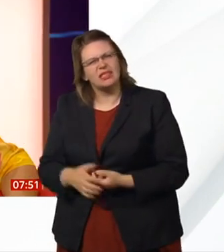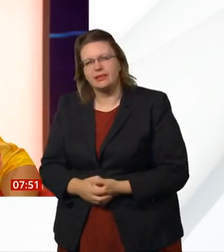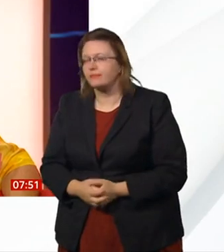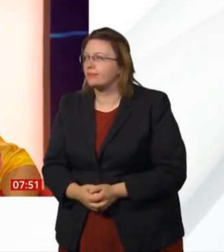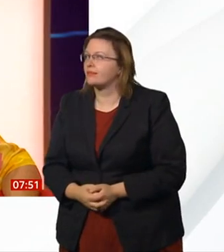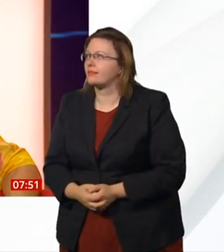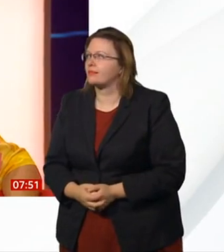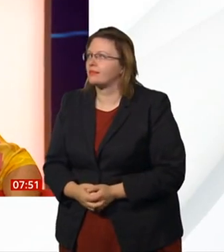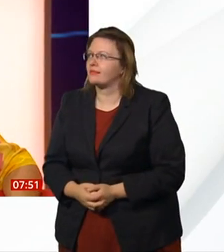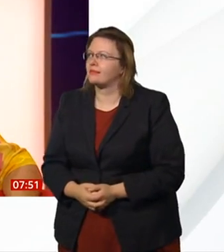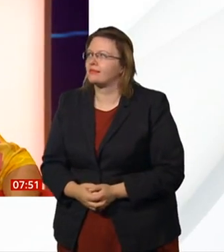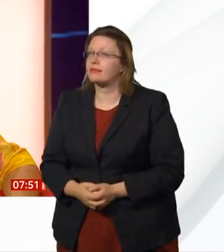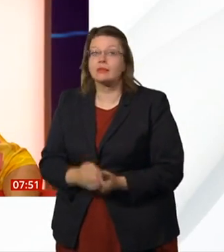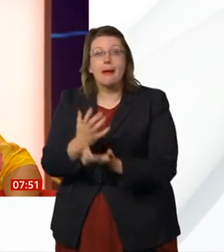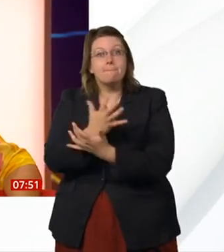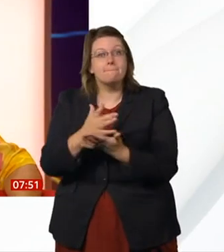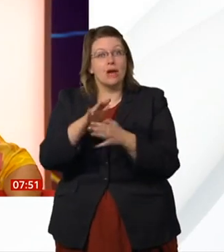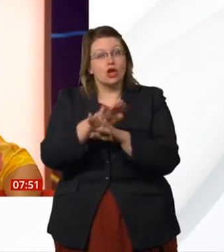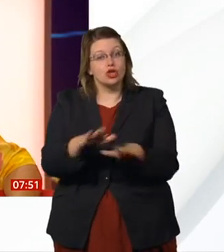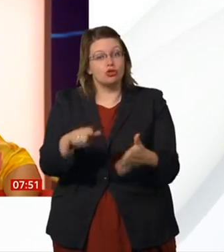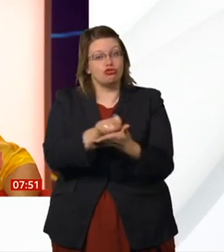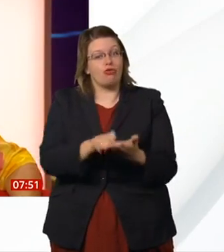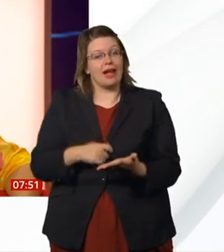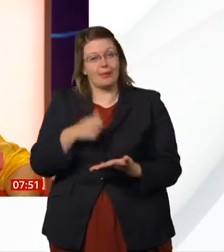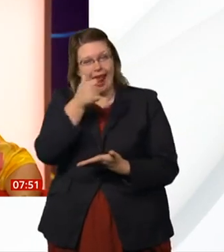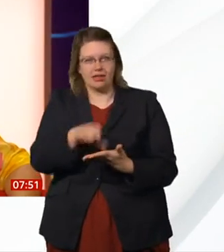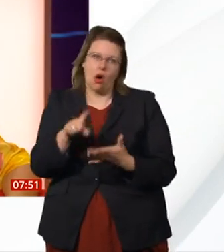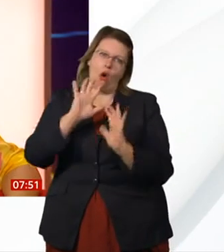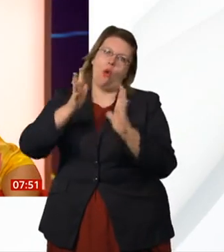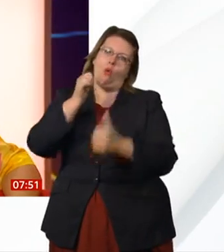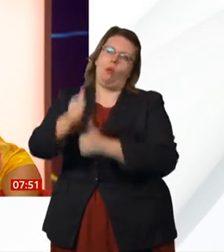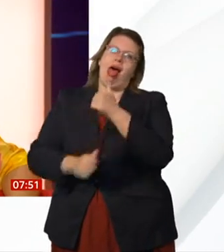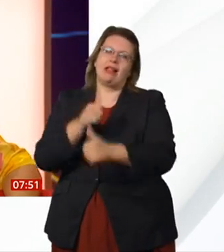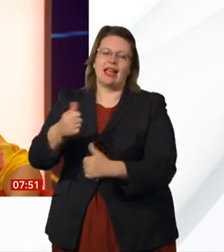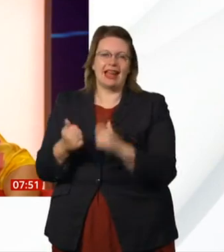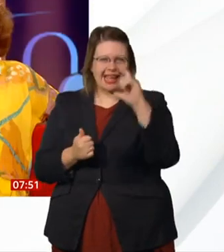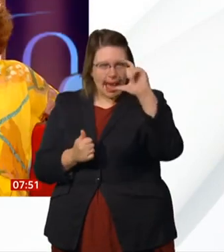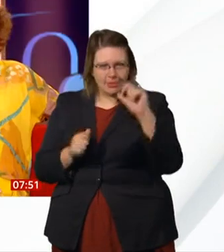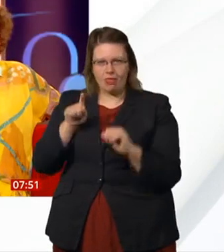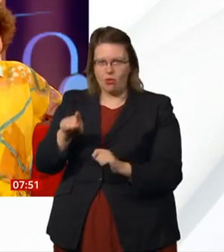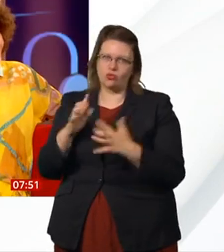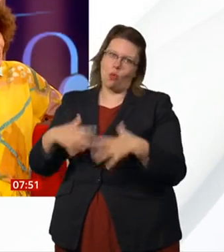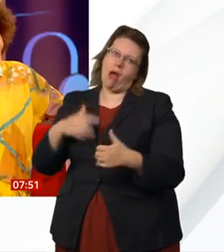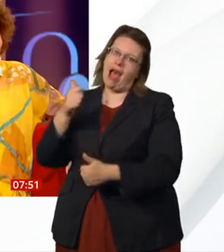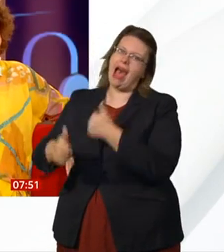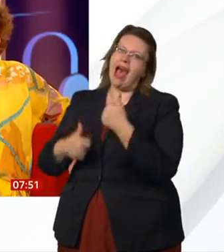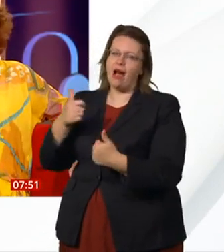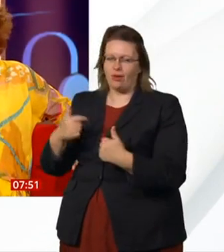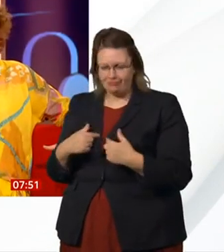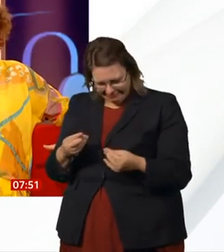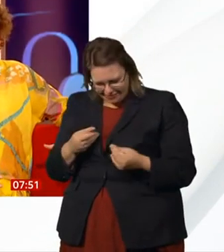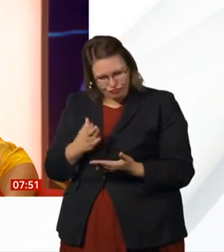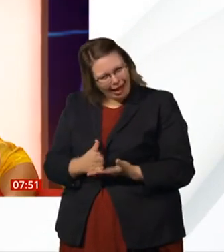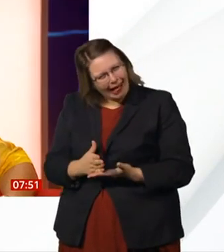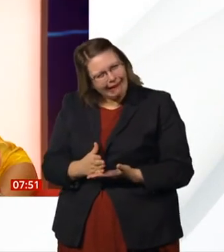number of letters from kids praising my use of full stops and capital letters. I'm serious. No. And I think, oh, I absolutely have. And I